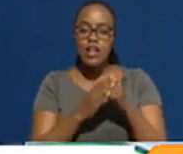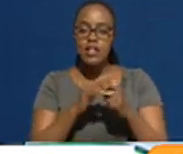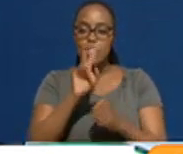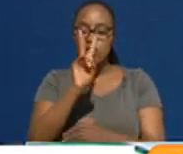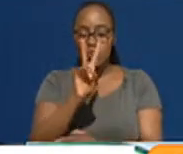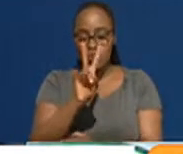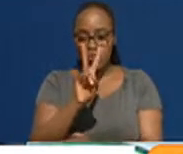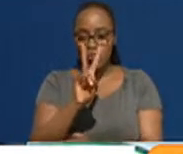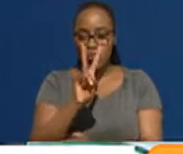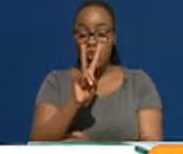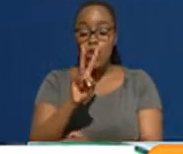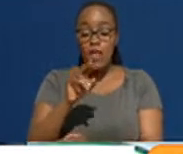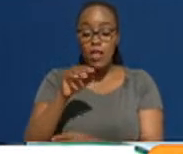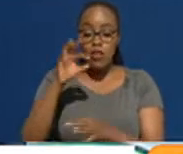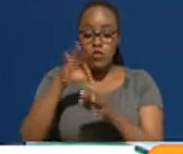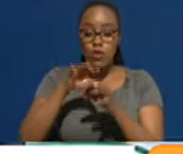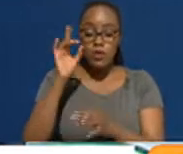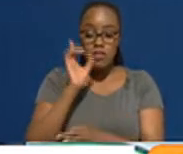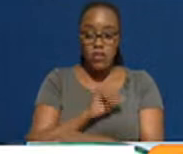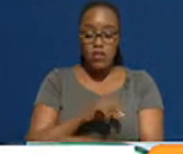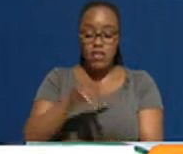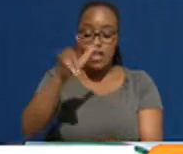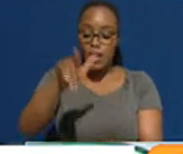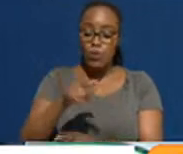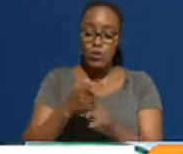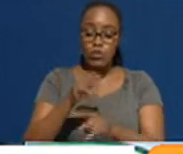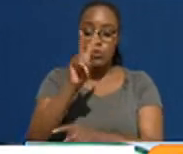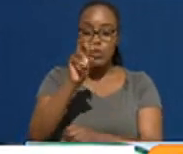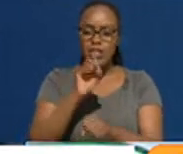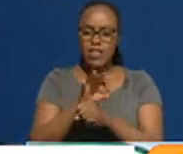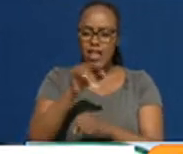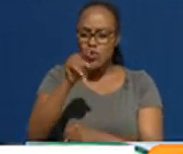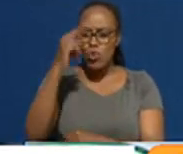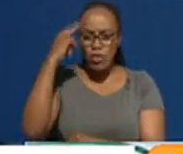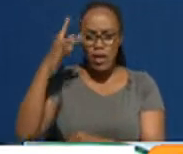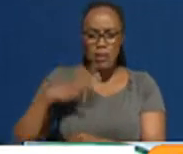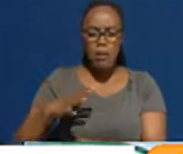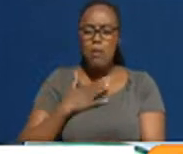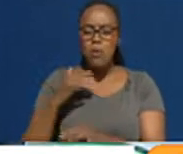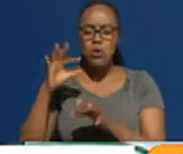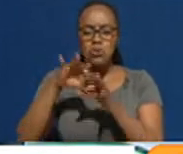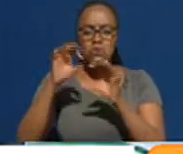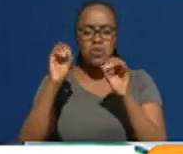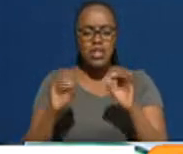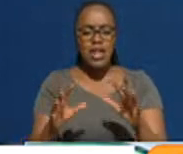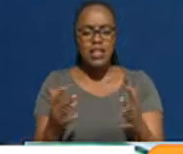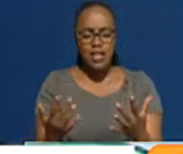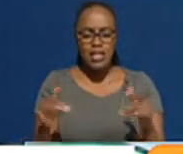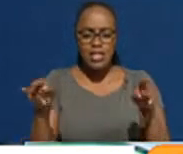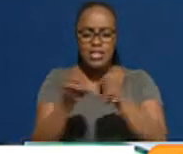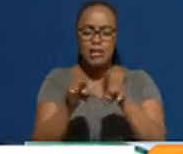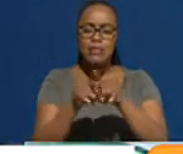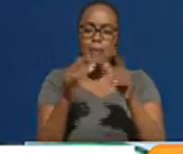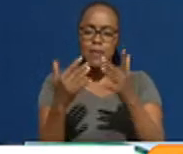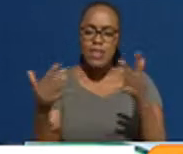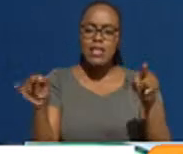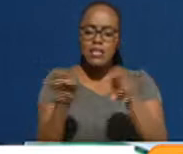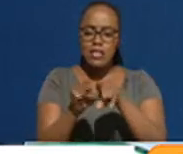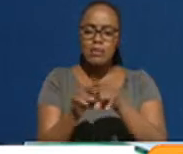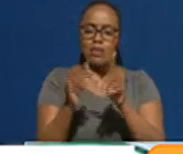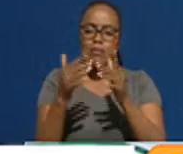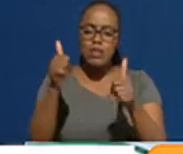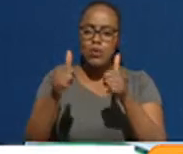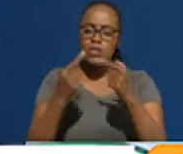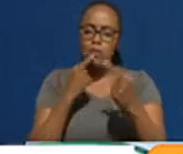292,000 voted, and it's the lowest I've seen since 2013. Yeah. Why do you think people don't want to vote? We have same a problem. Thing, the same age. Thing I'm talking